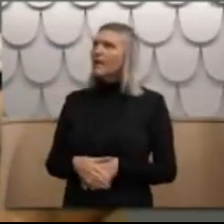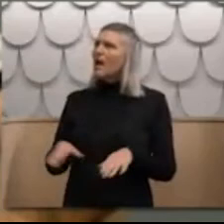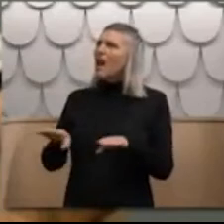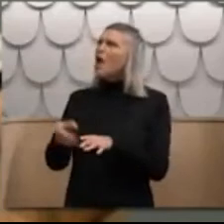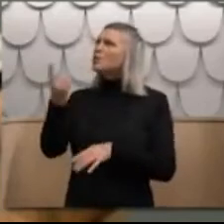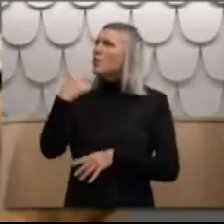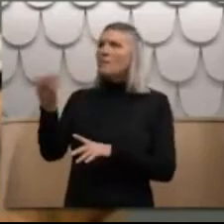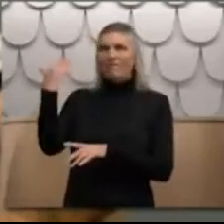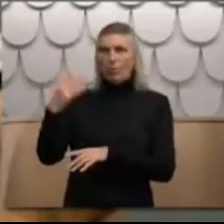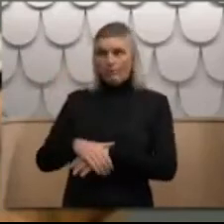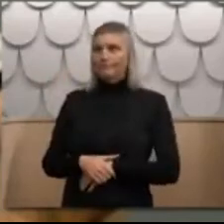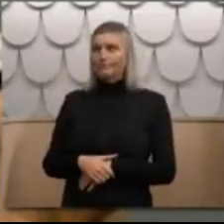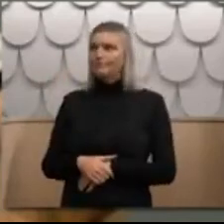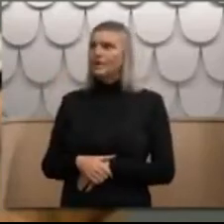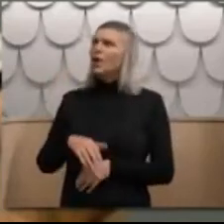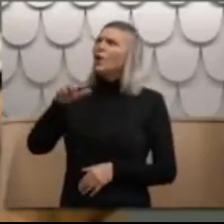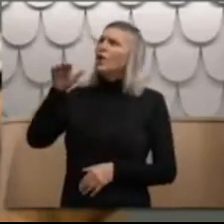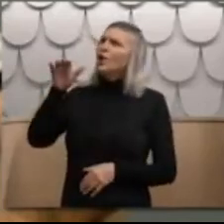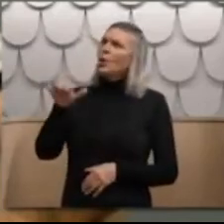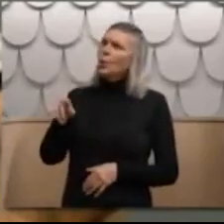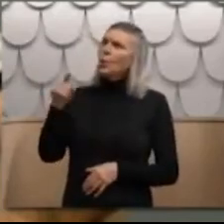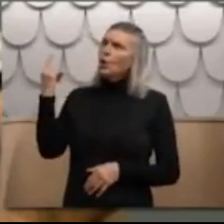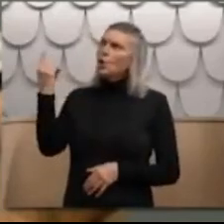told me before. Now, who was it